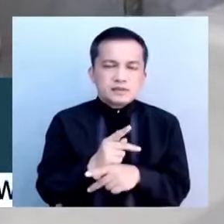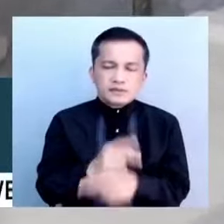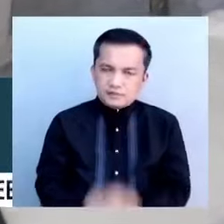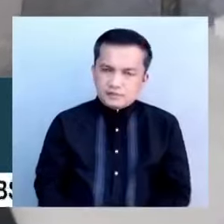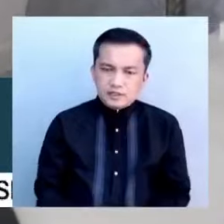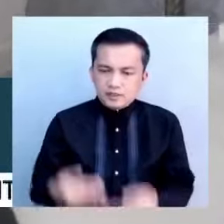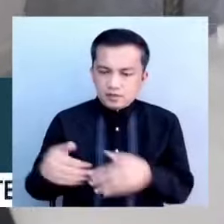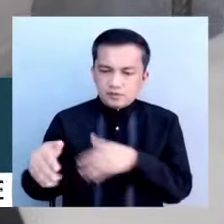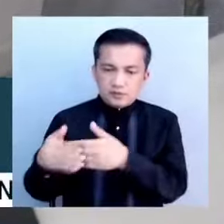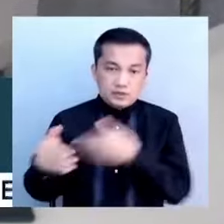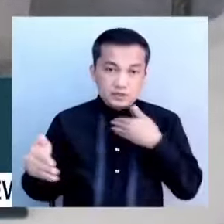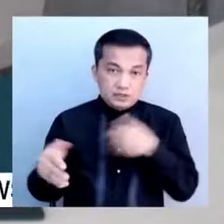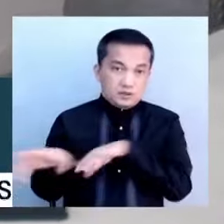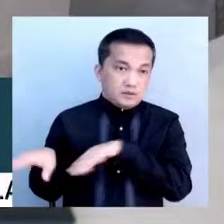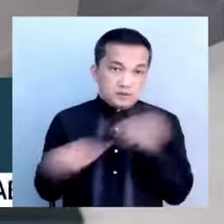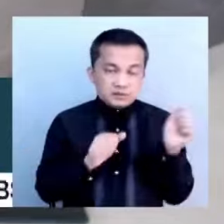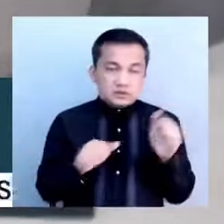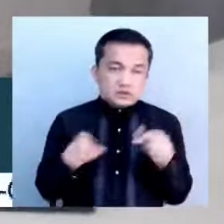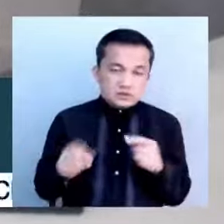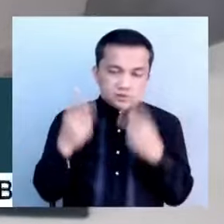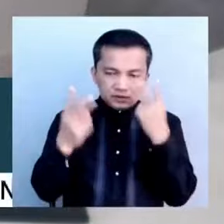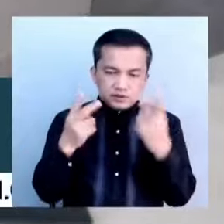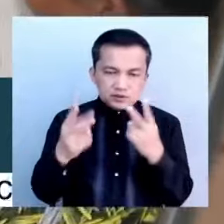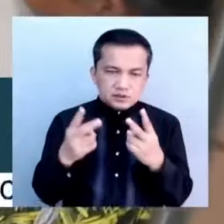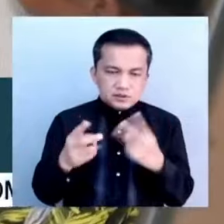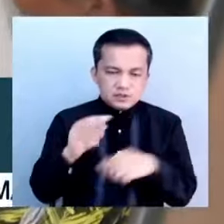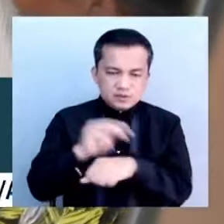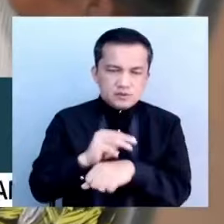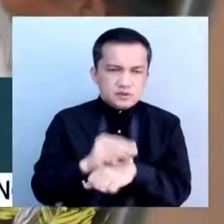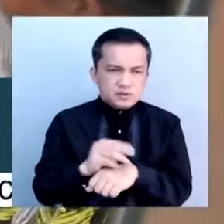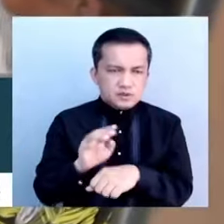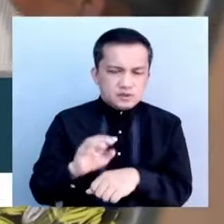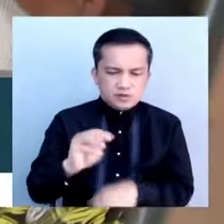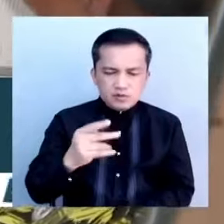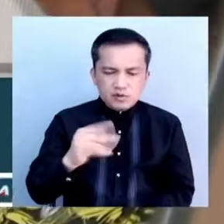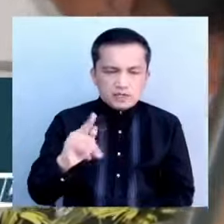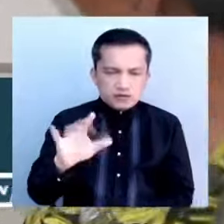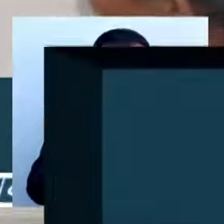preemptive evacuations as she visited the municipality of Moncayo.